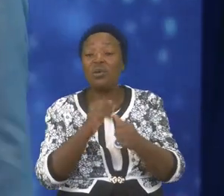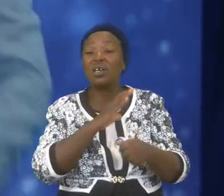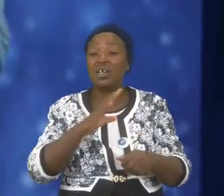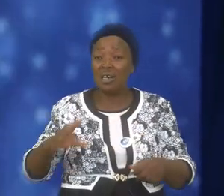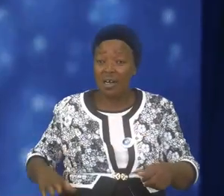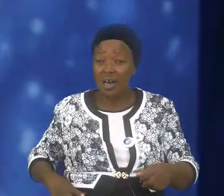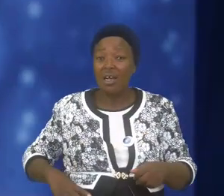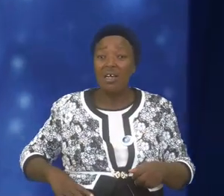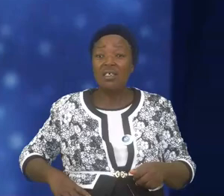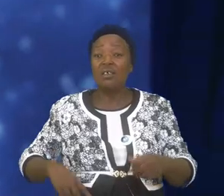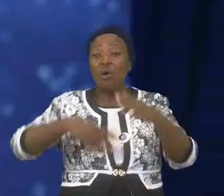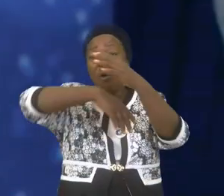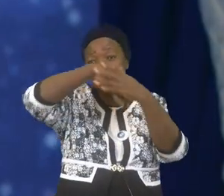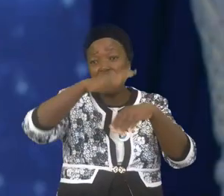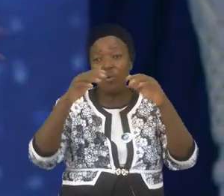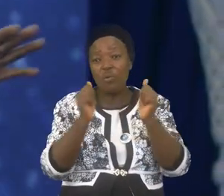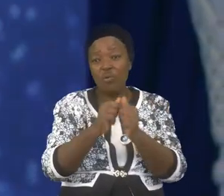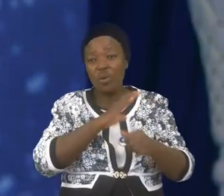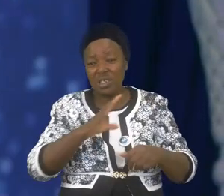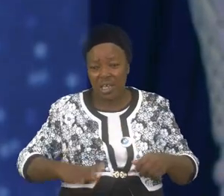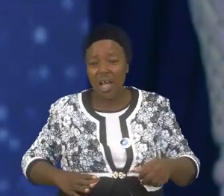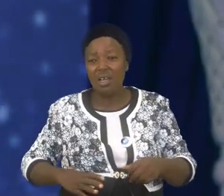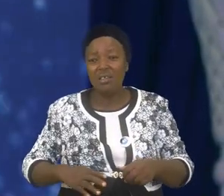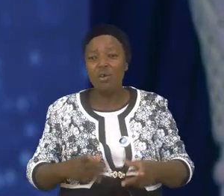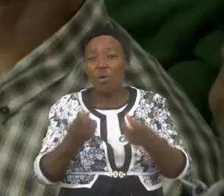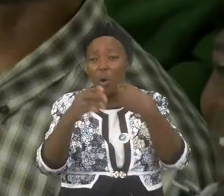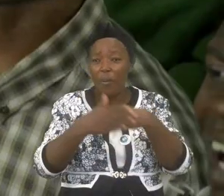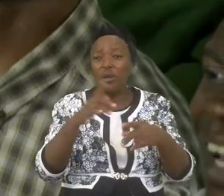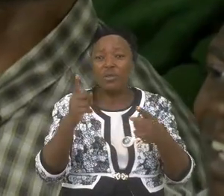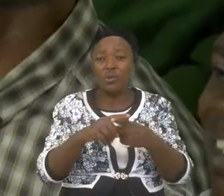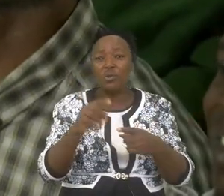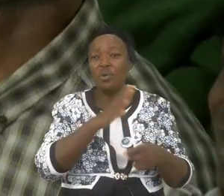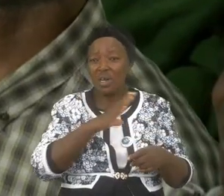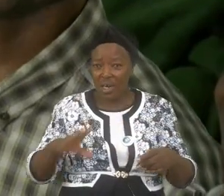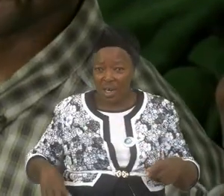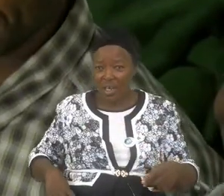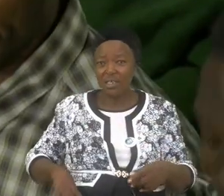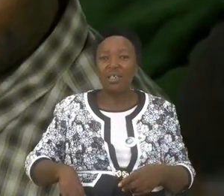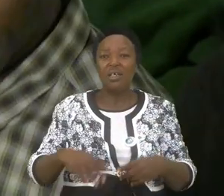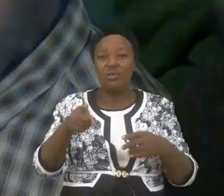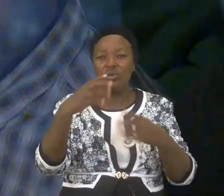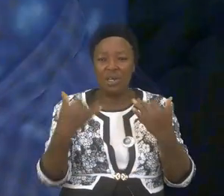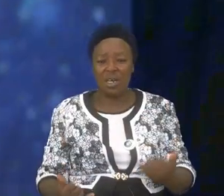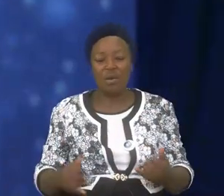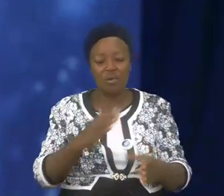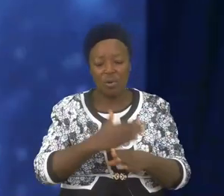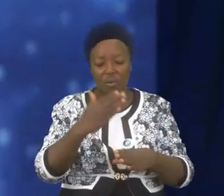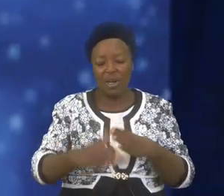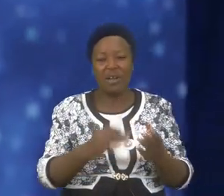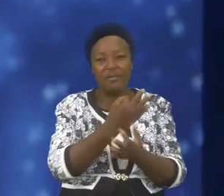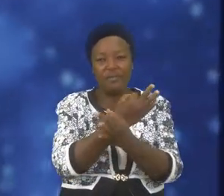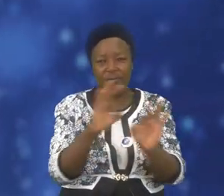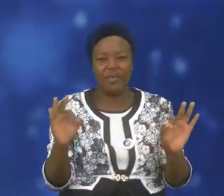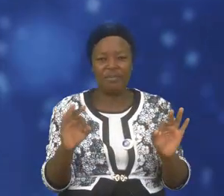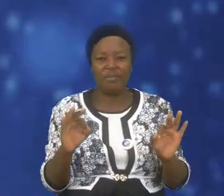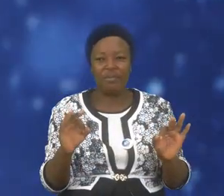through Christ, you are now totally free. Look at verse 8. In verse 8, it says,